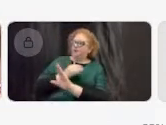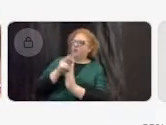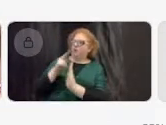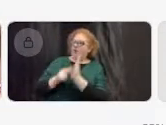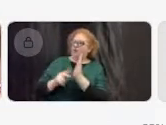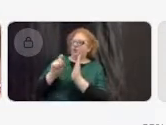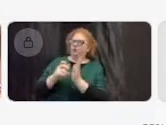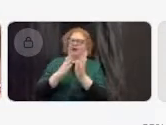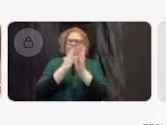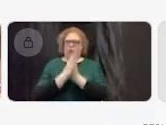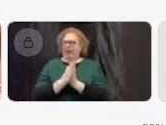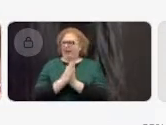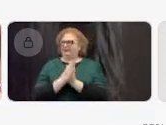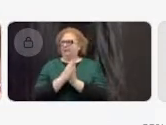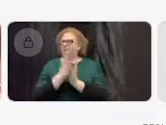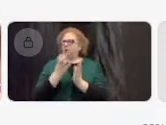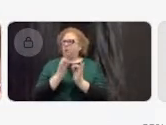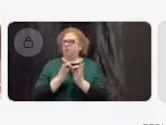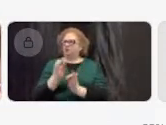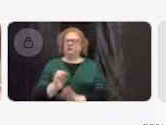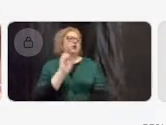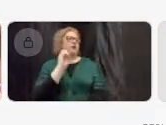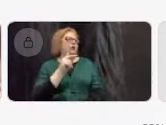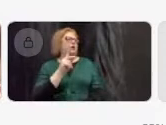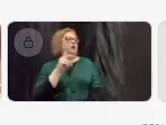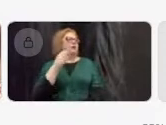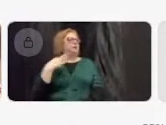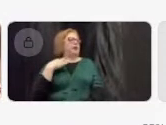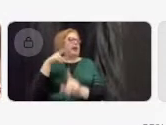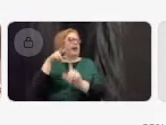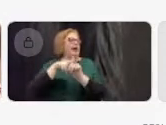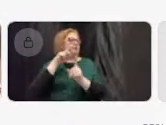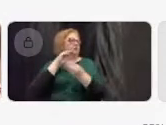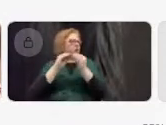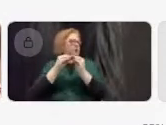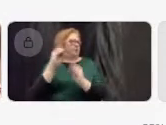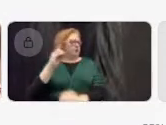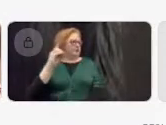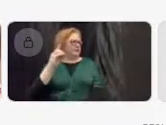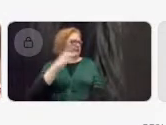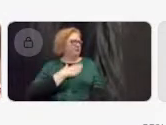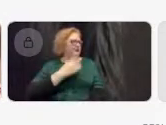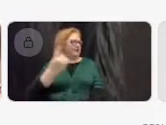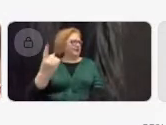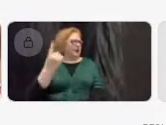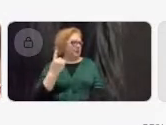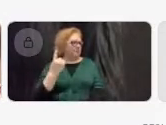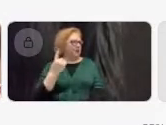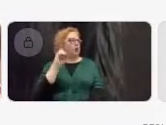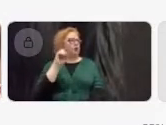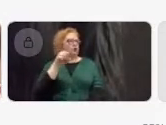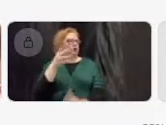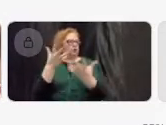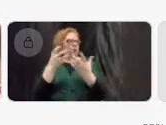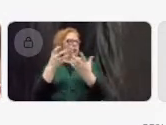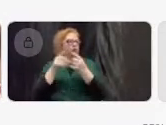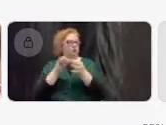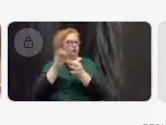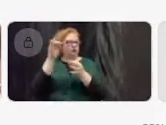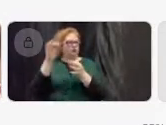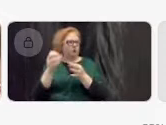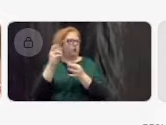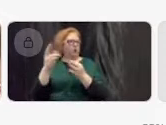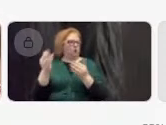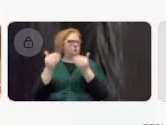Oh, I'm sorry about that. Applicant for item number D, could you please come up, and would you like to defer or would you like to move